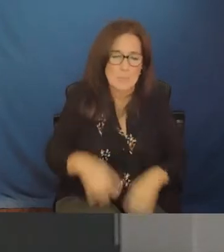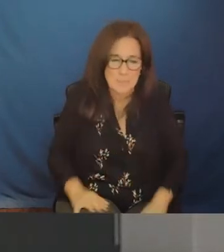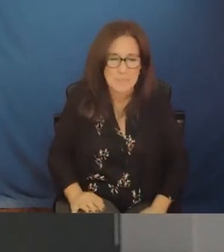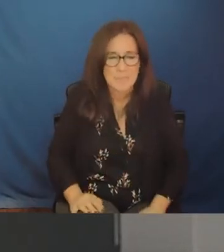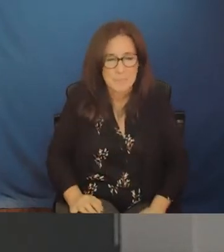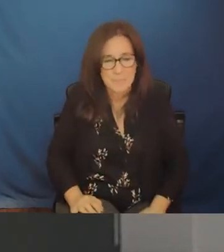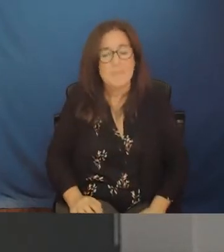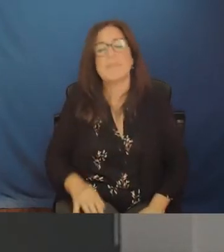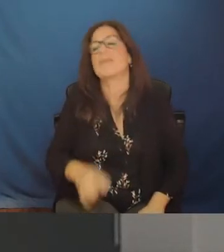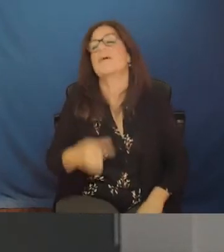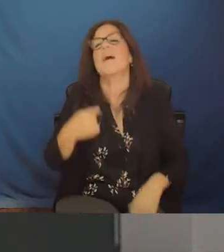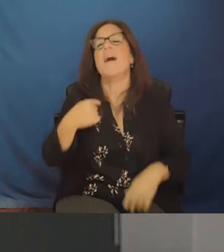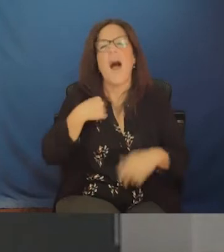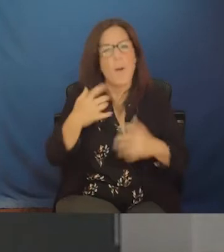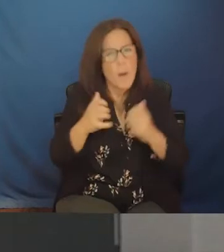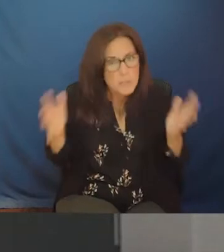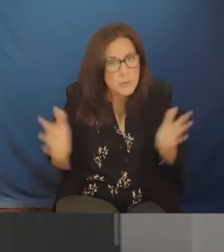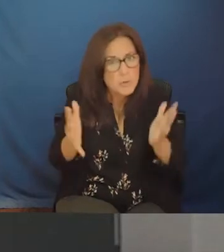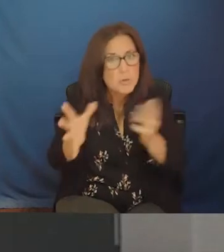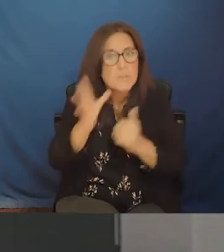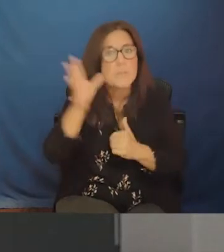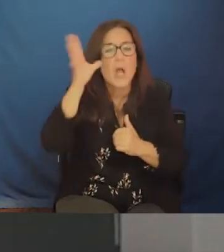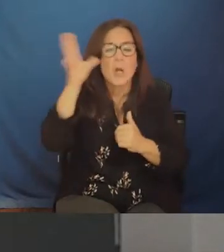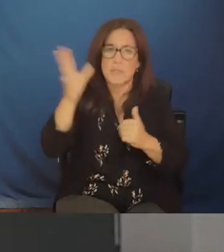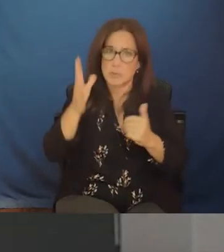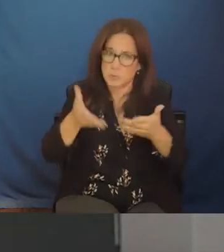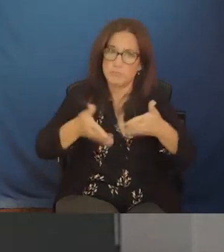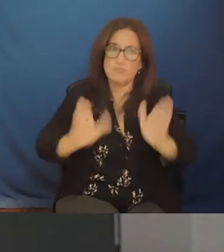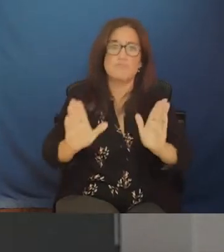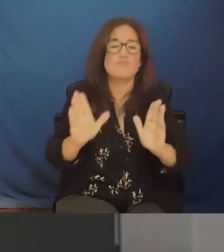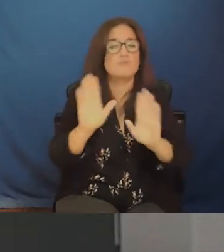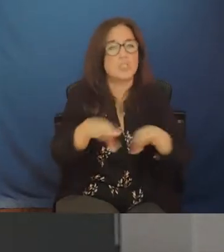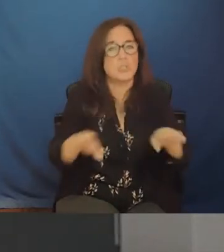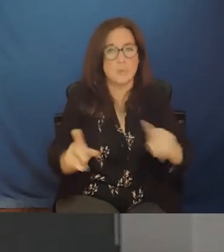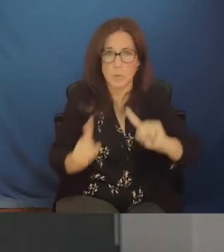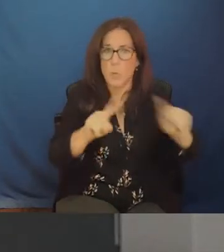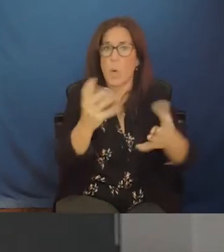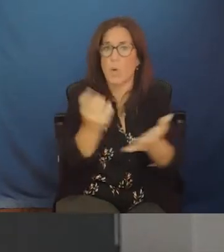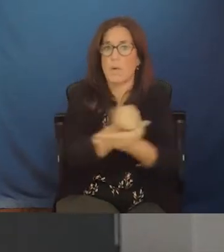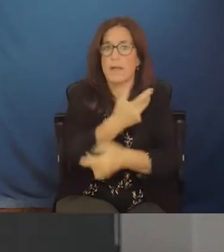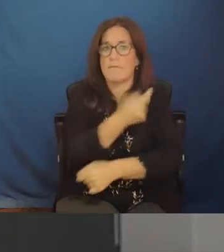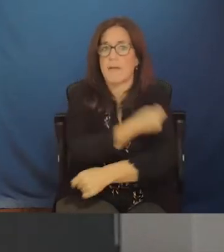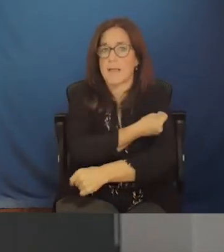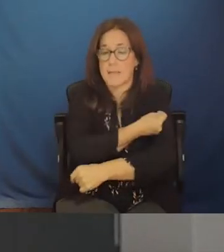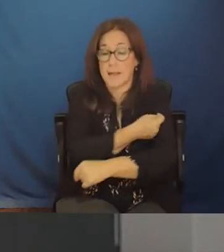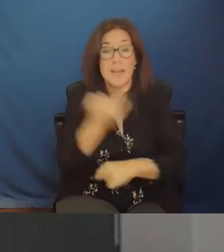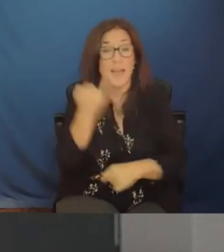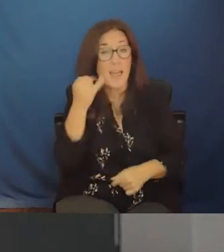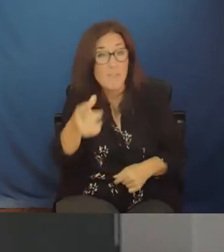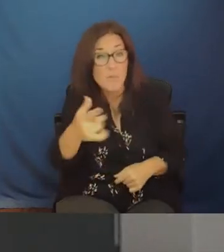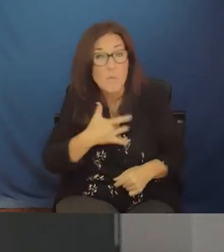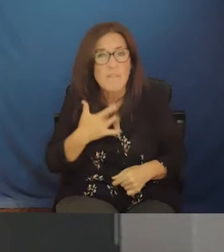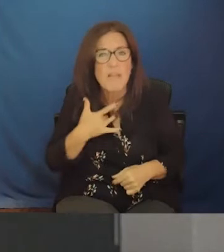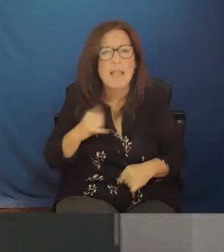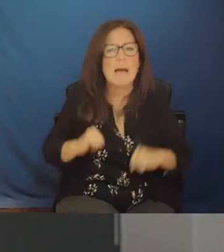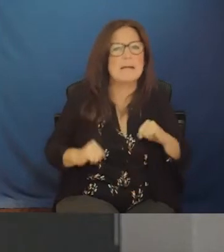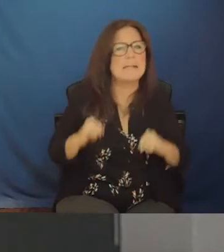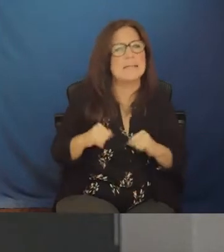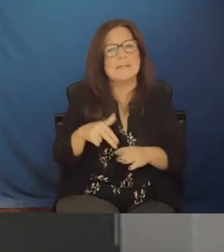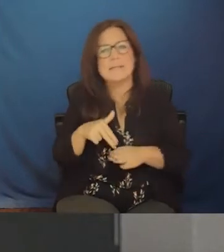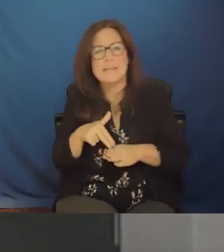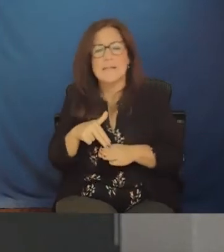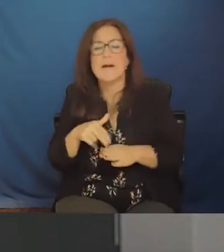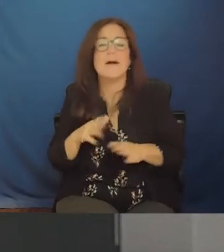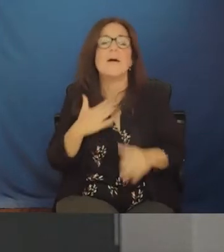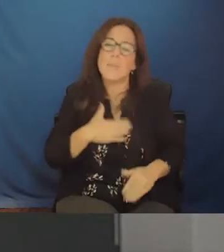be vaccinated. It's a positive thing. If you have any questions, please feel free to ask your school